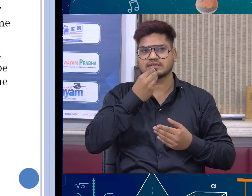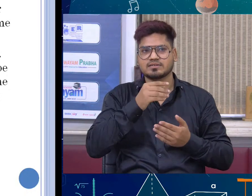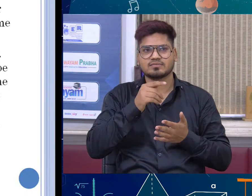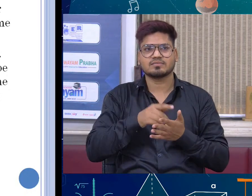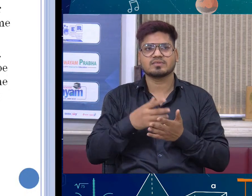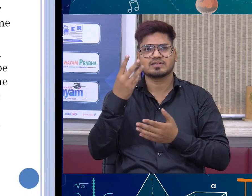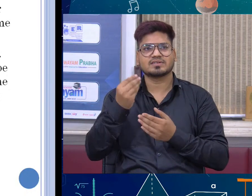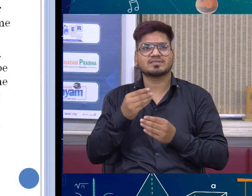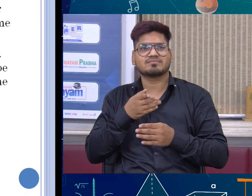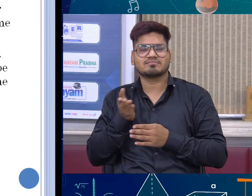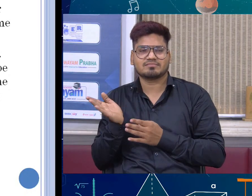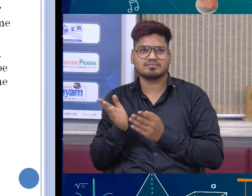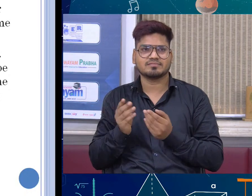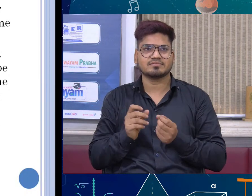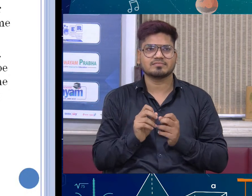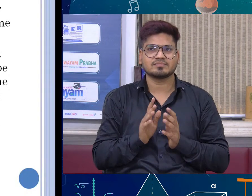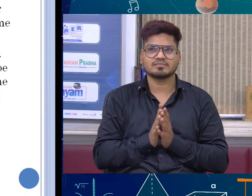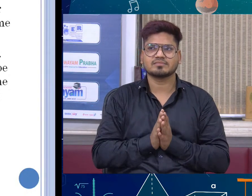just as.